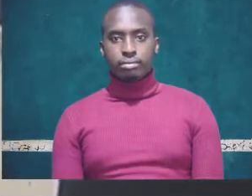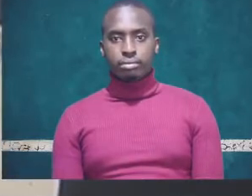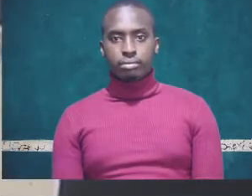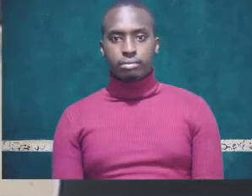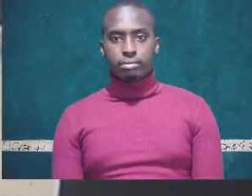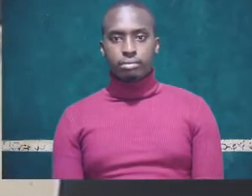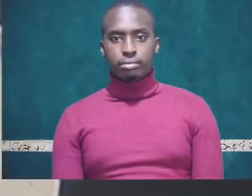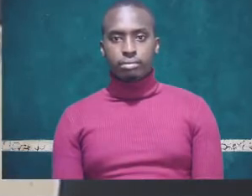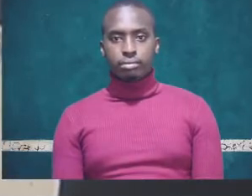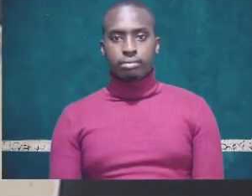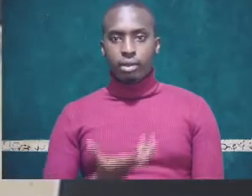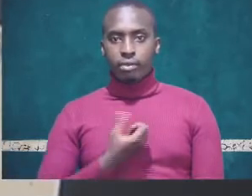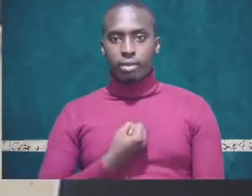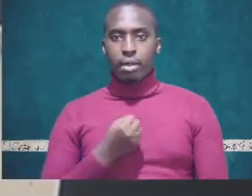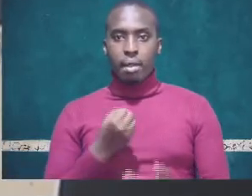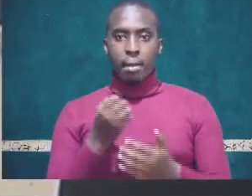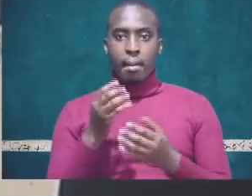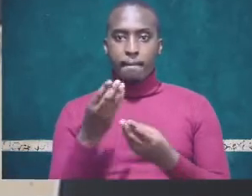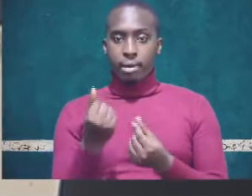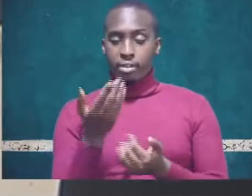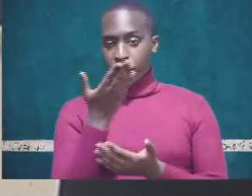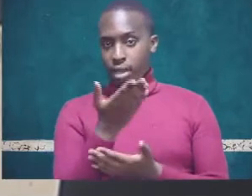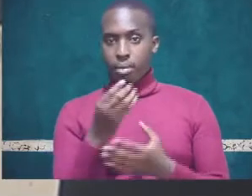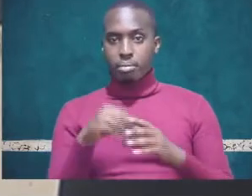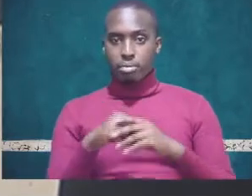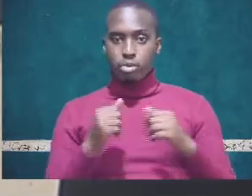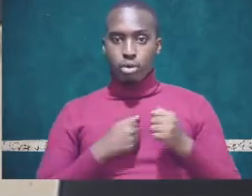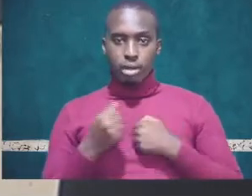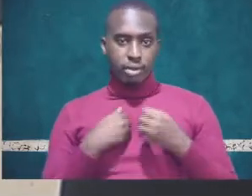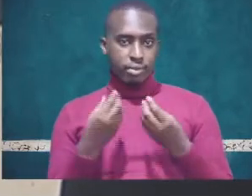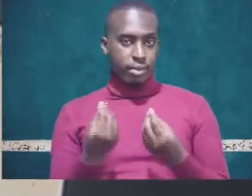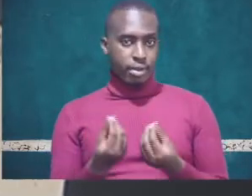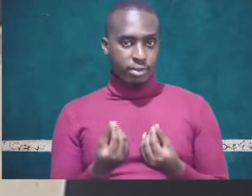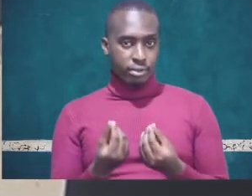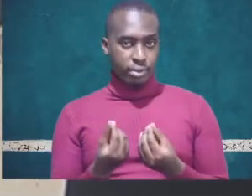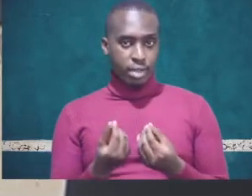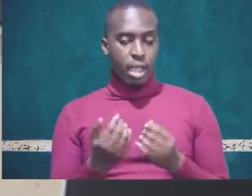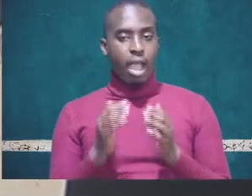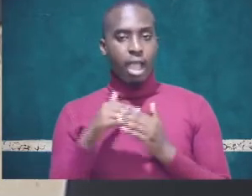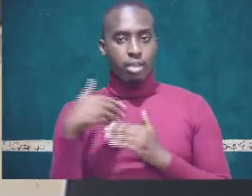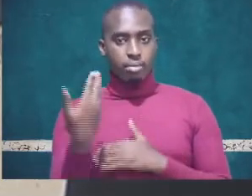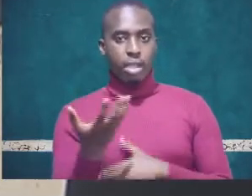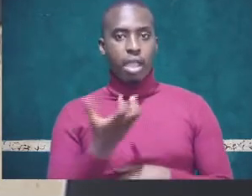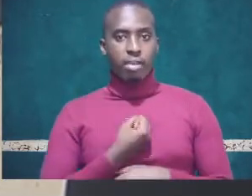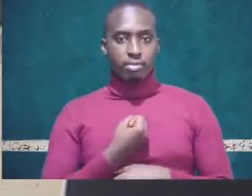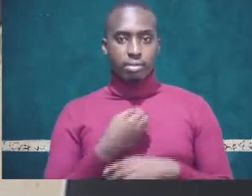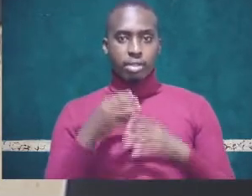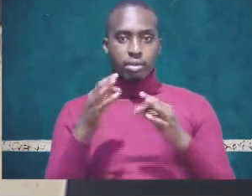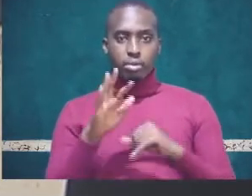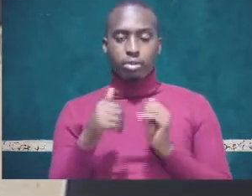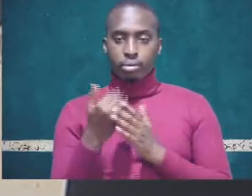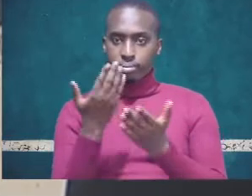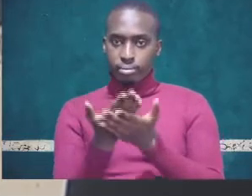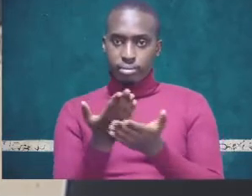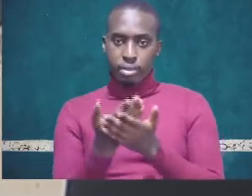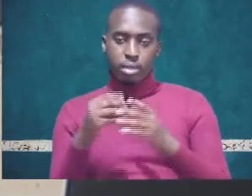my price here in Rwandan francs. Then I have my quantity demanded